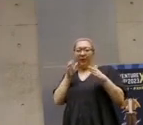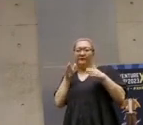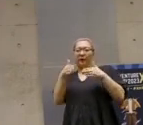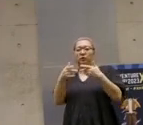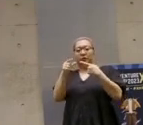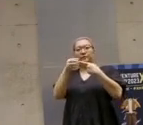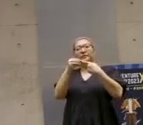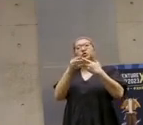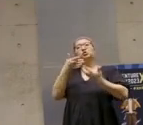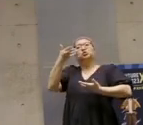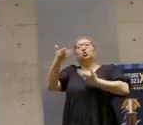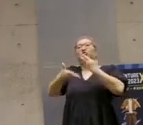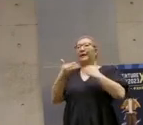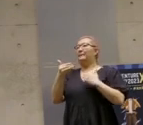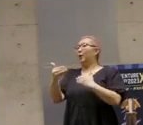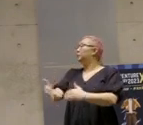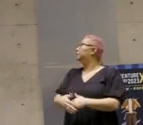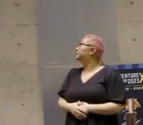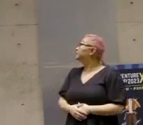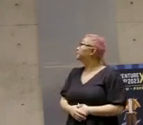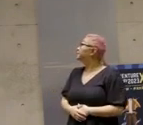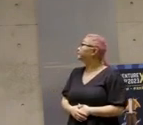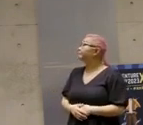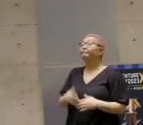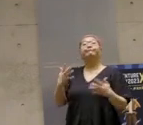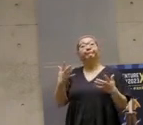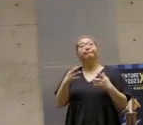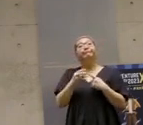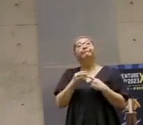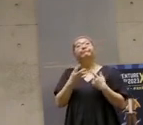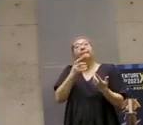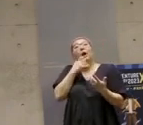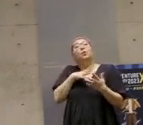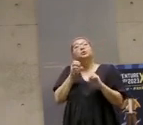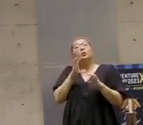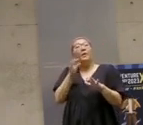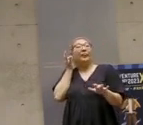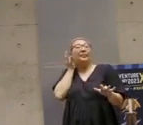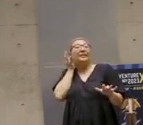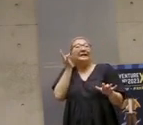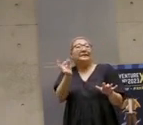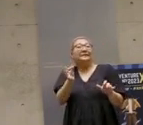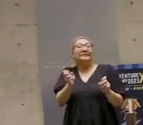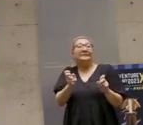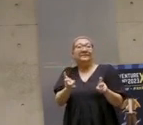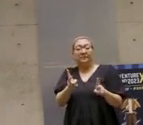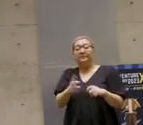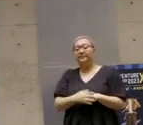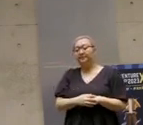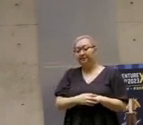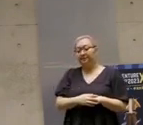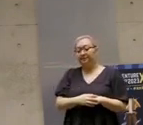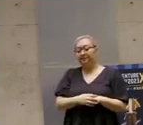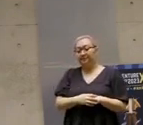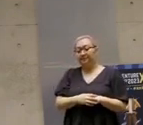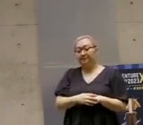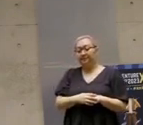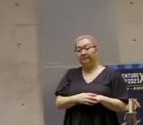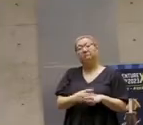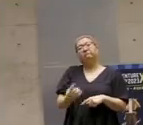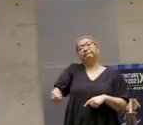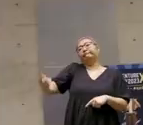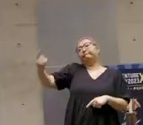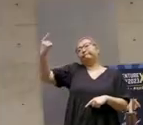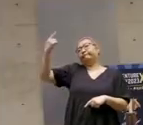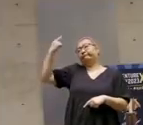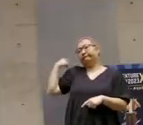all, the hint system. We at Revolution, when we wrote Director's Cut, we're one of the pioneers in putting